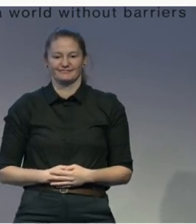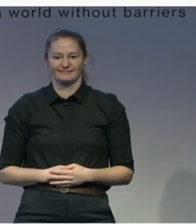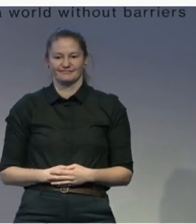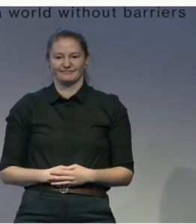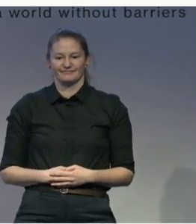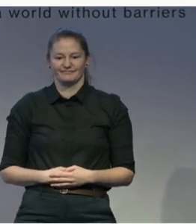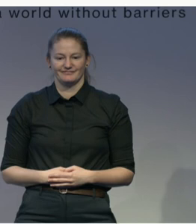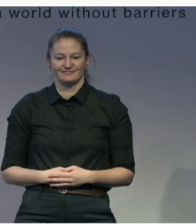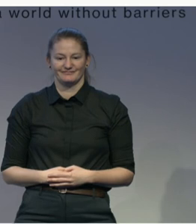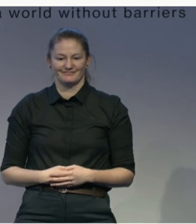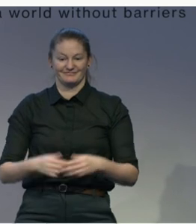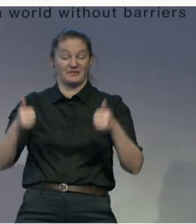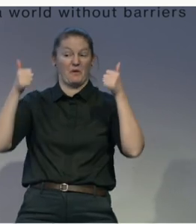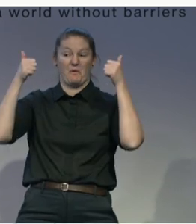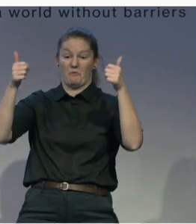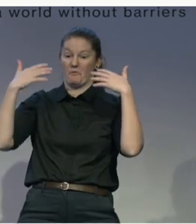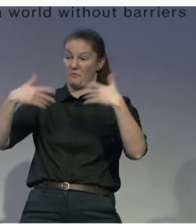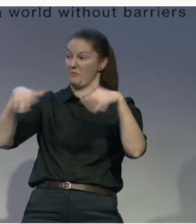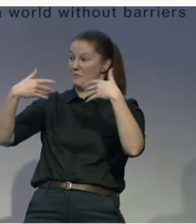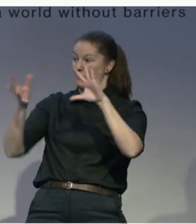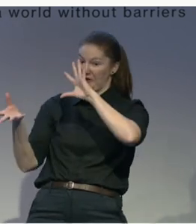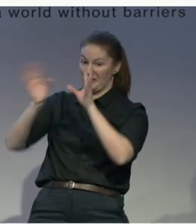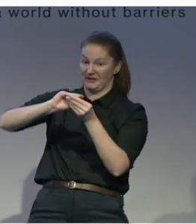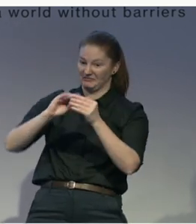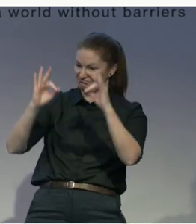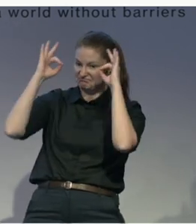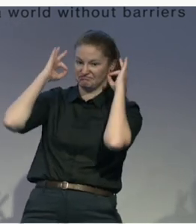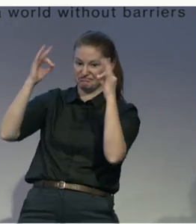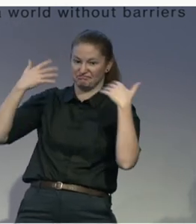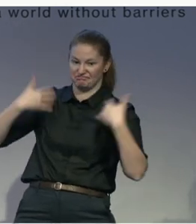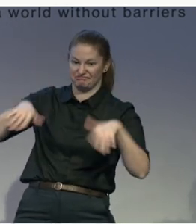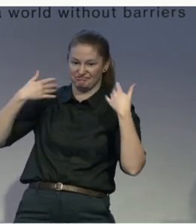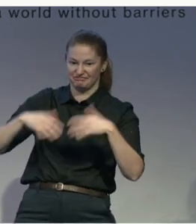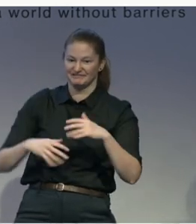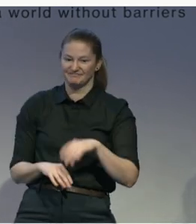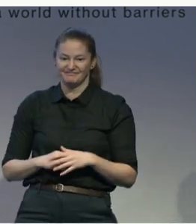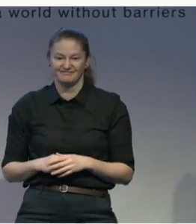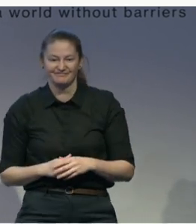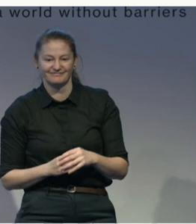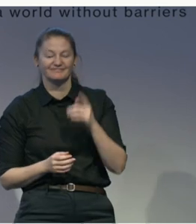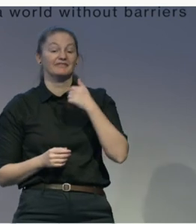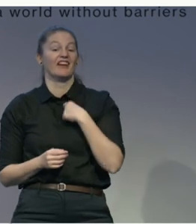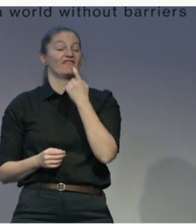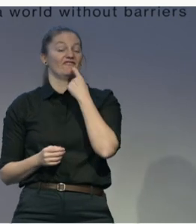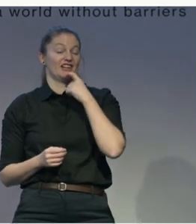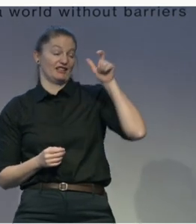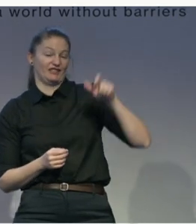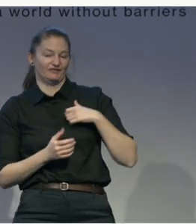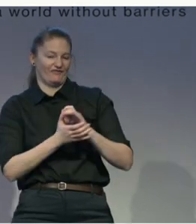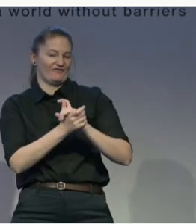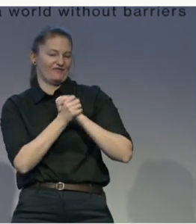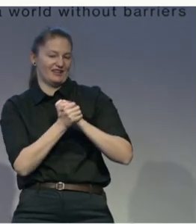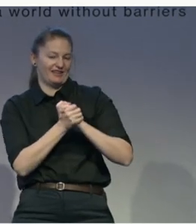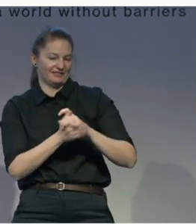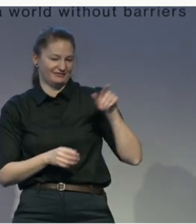Wow. I mentioned to Petra when we met, I actually have a friend in Finland who is the first person professionally in Finland to do